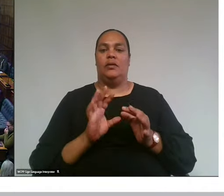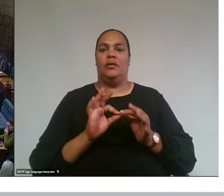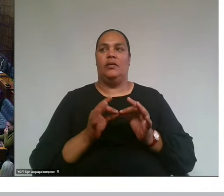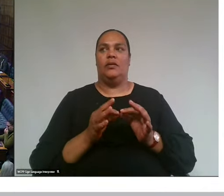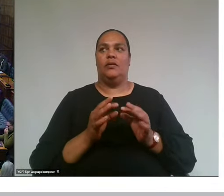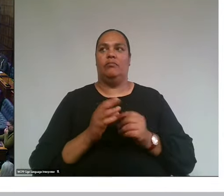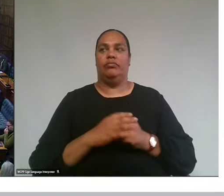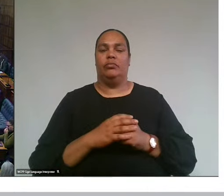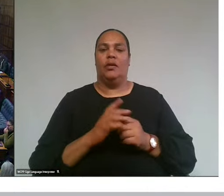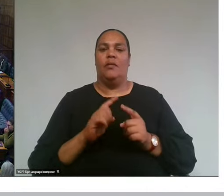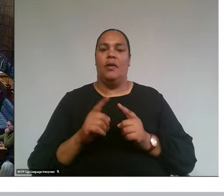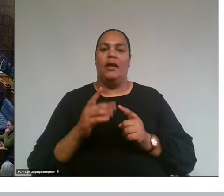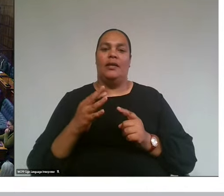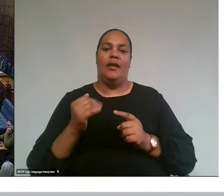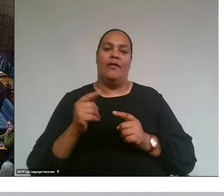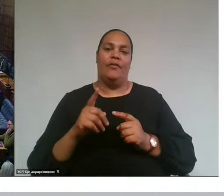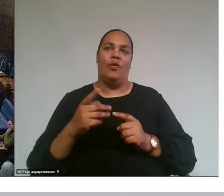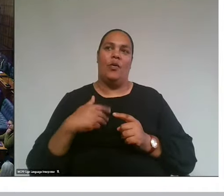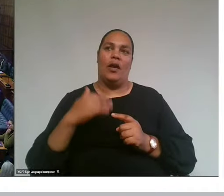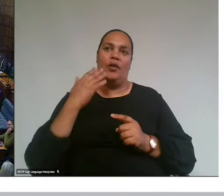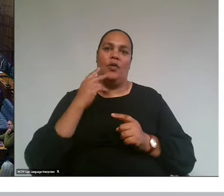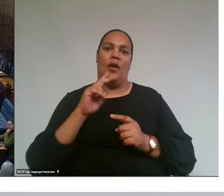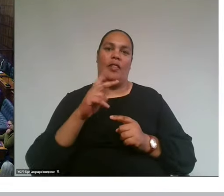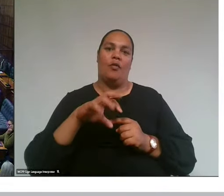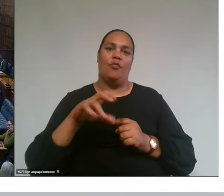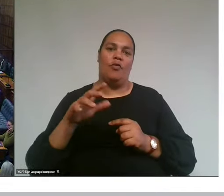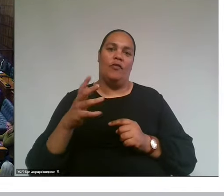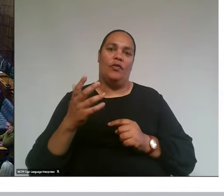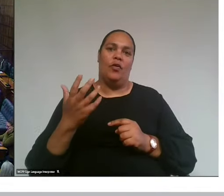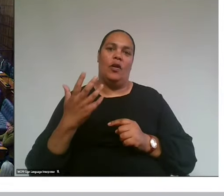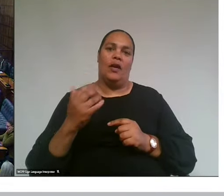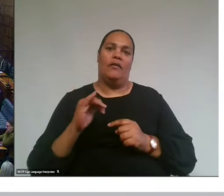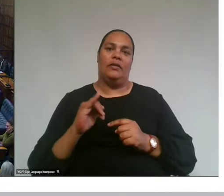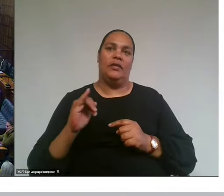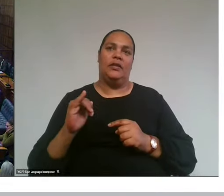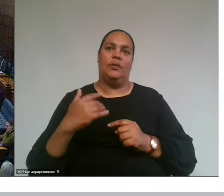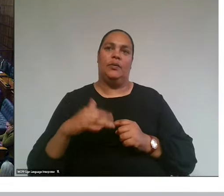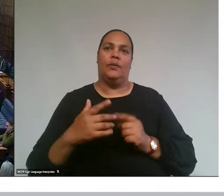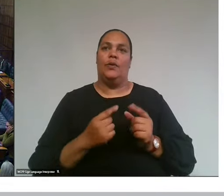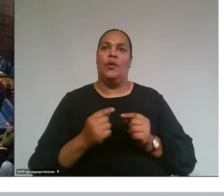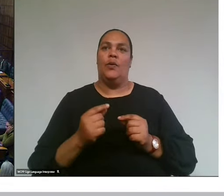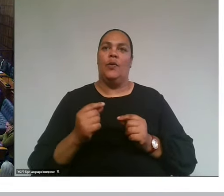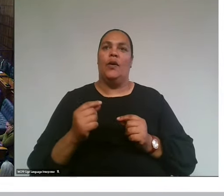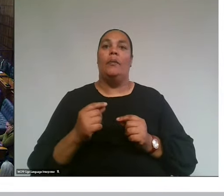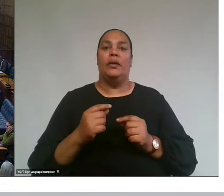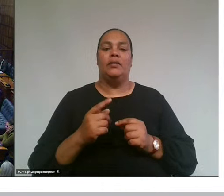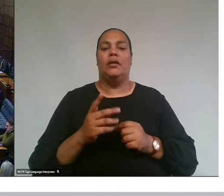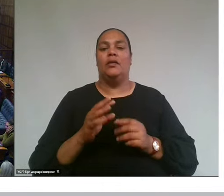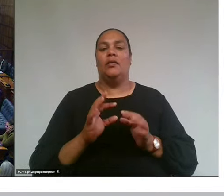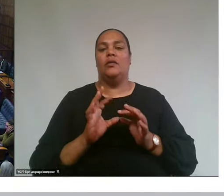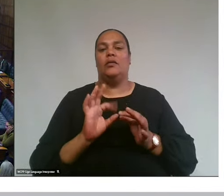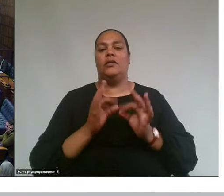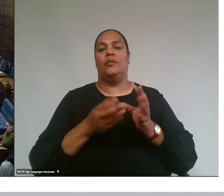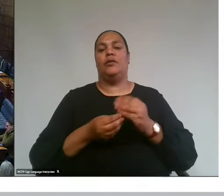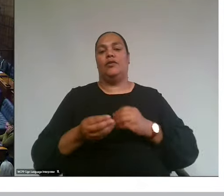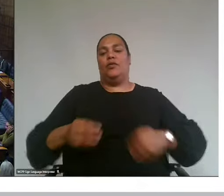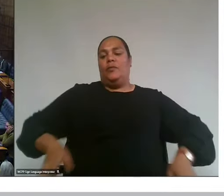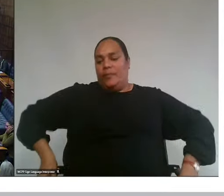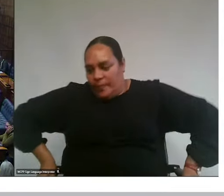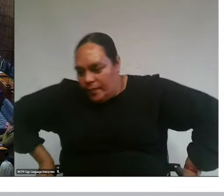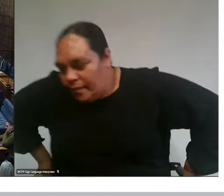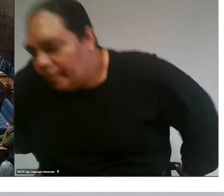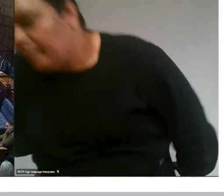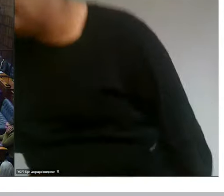have you been like I know in other provin they seriously grappling with it and they actually trying ways to try and deal with